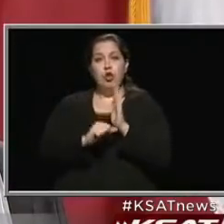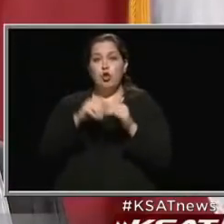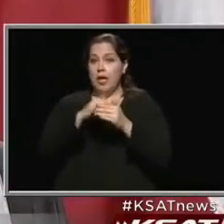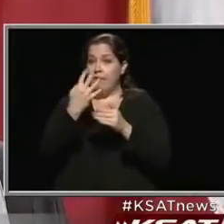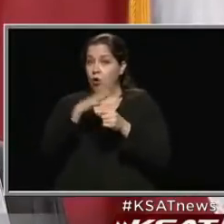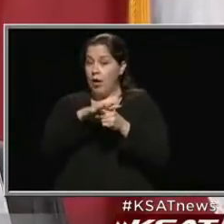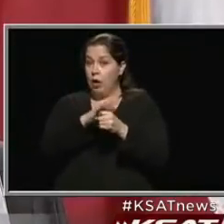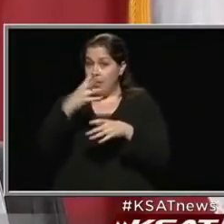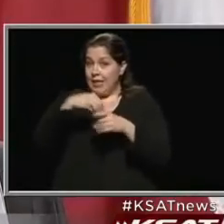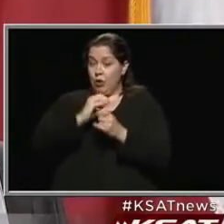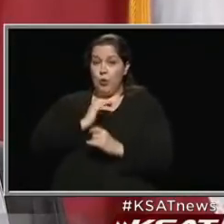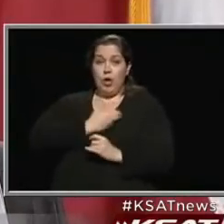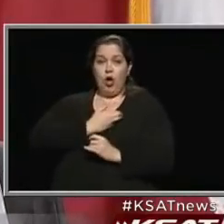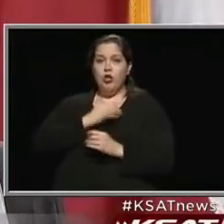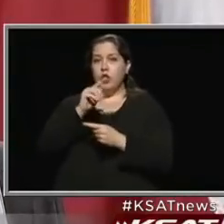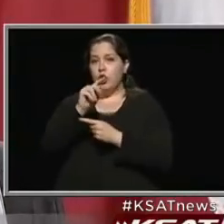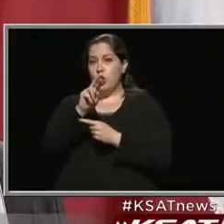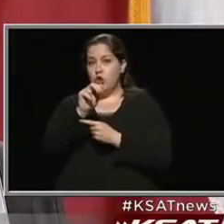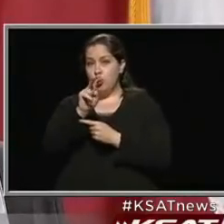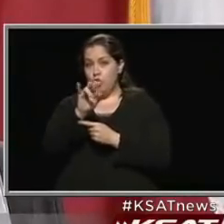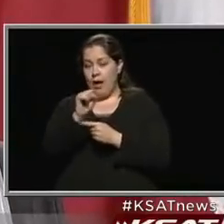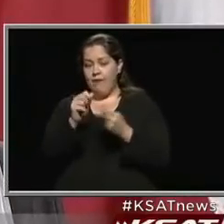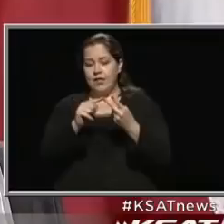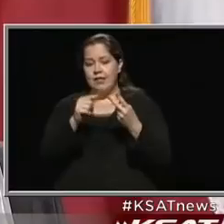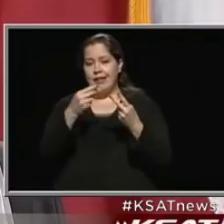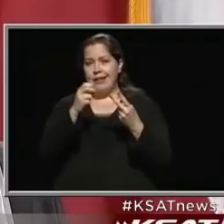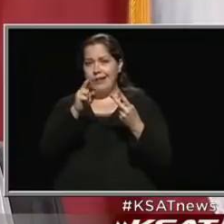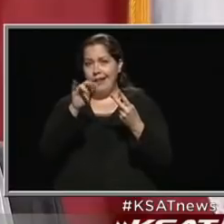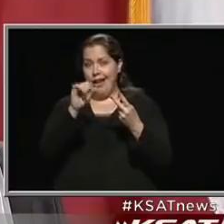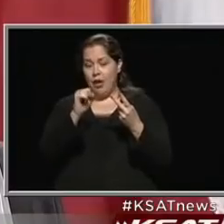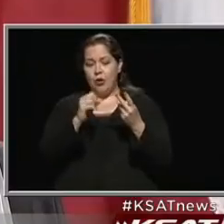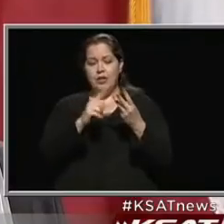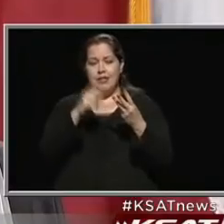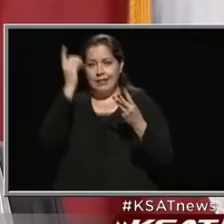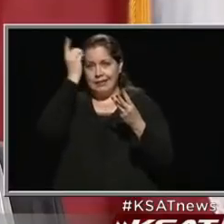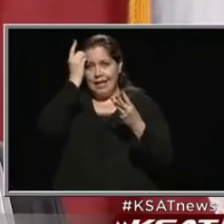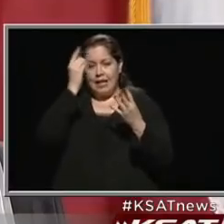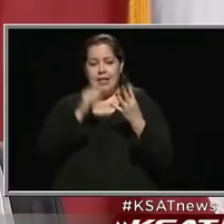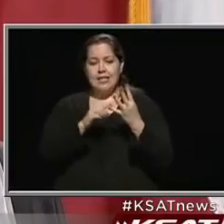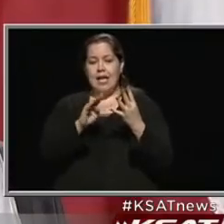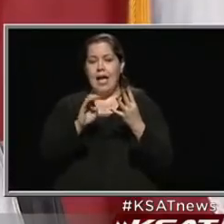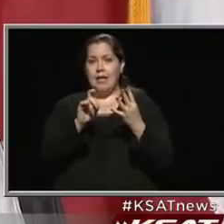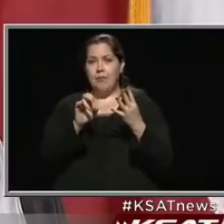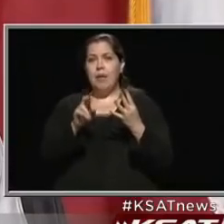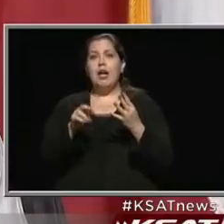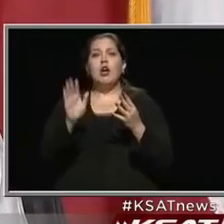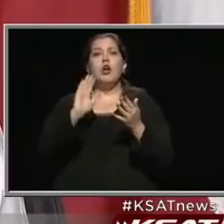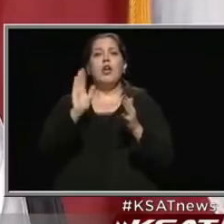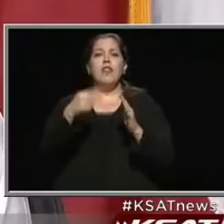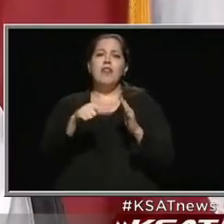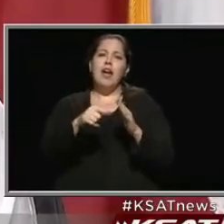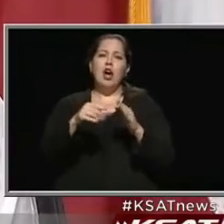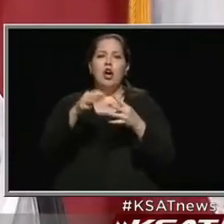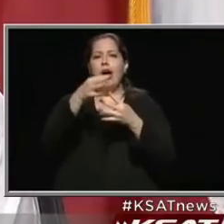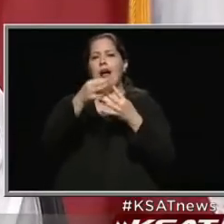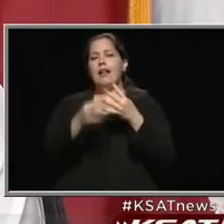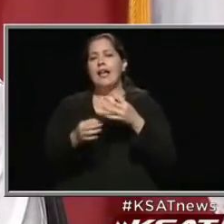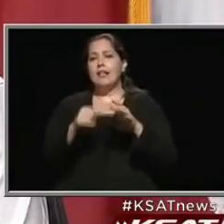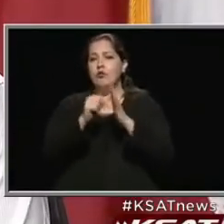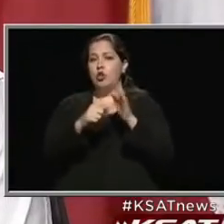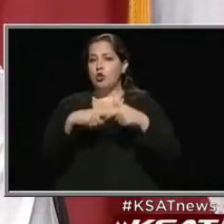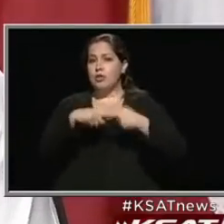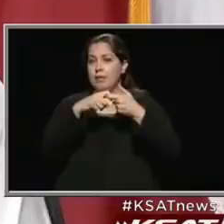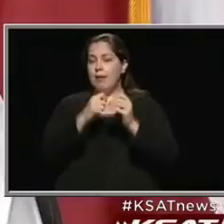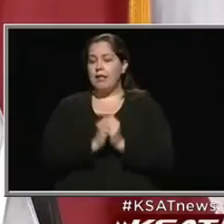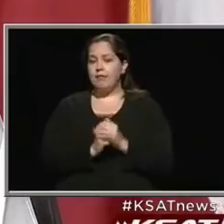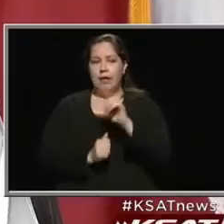including Bexar County. Travis, Harris, Dallas, and Bexar County also all had their elective surgeries suspended by the governor today.